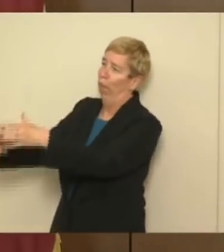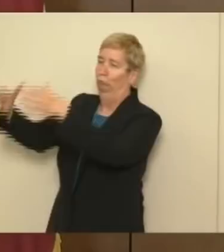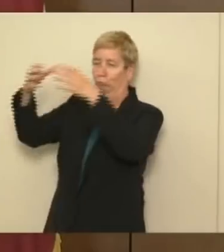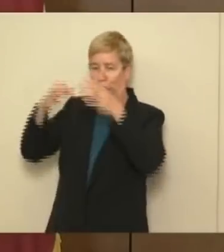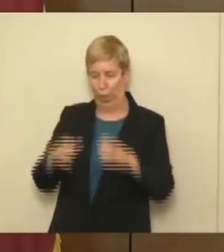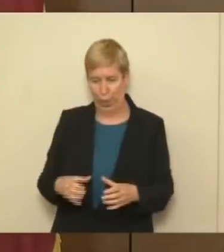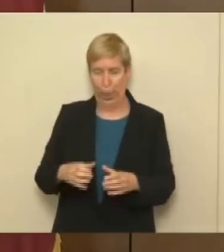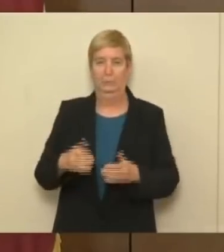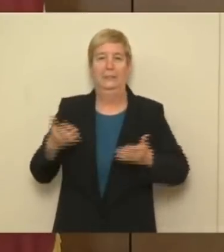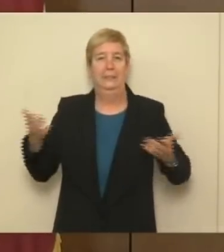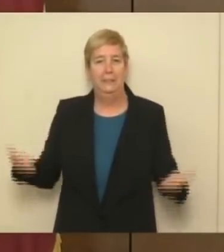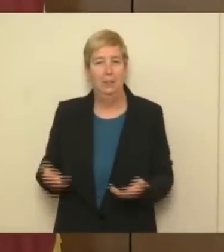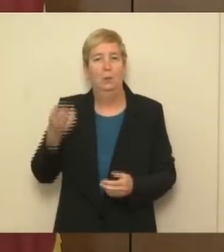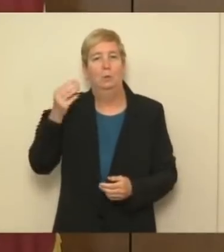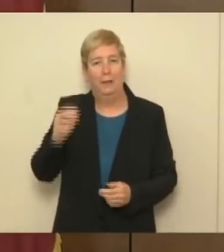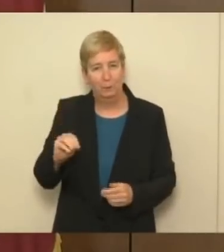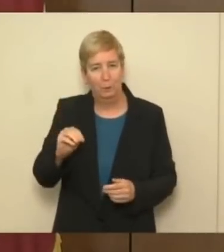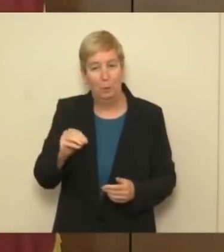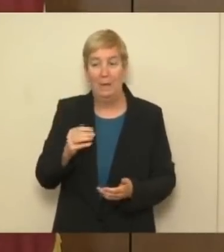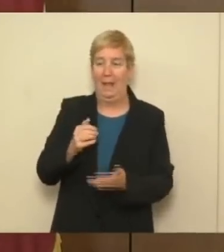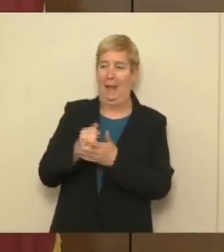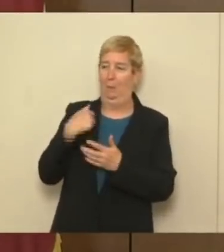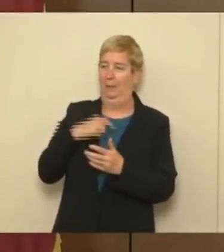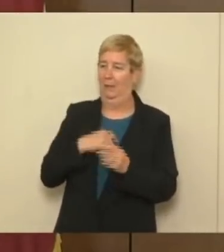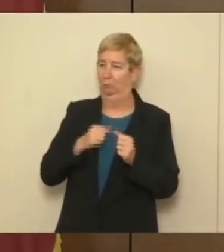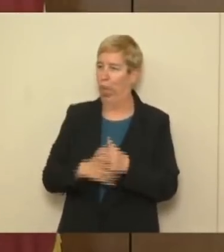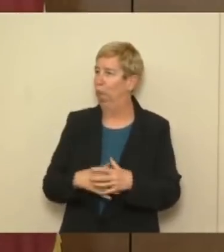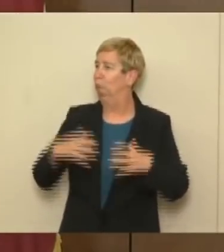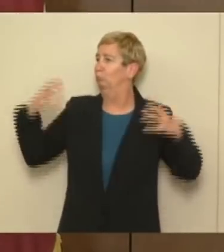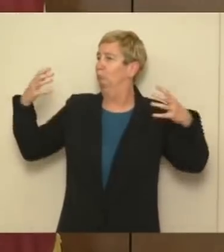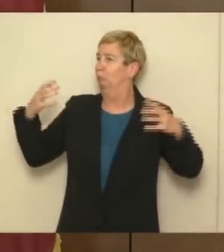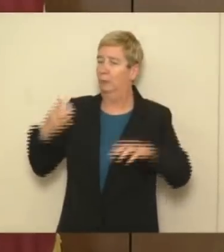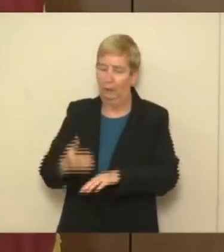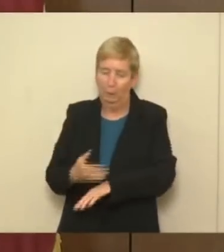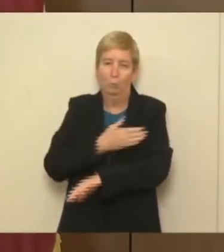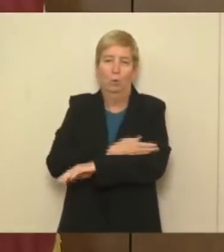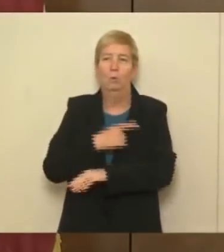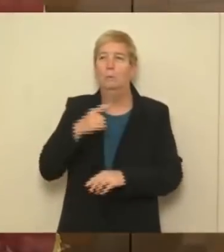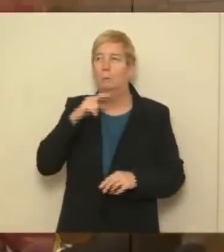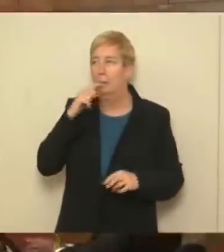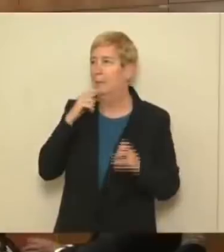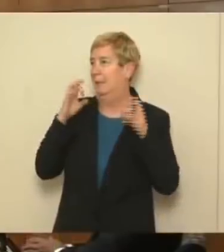our growing and improving public education system.